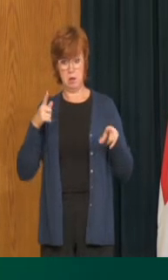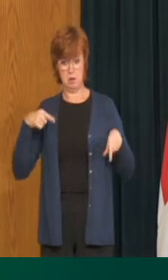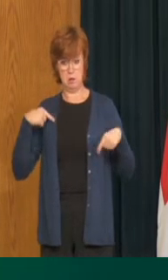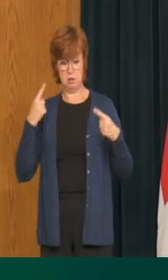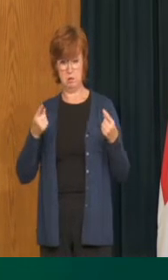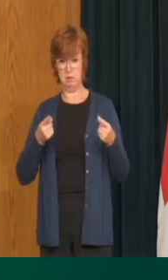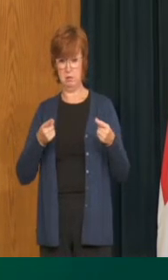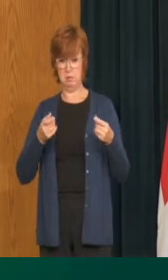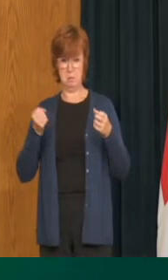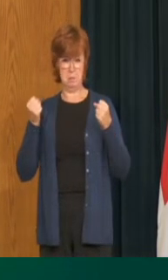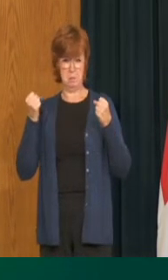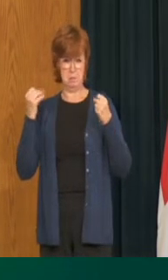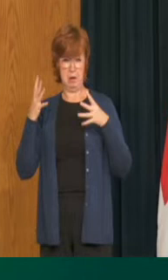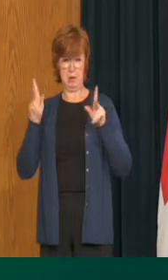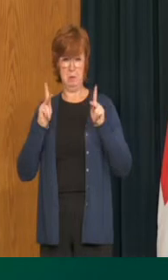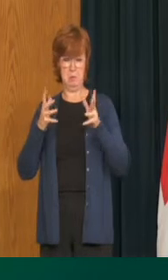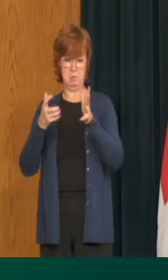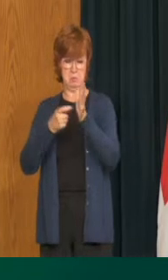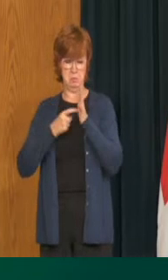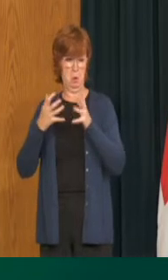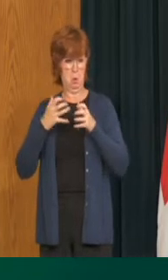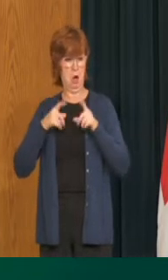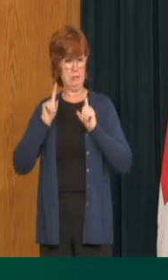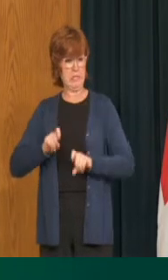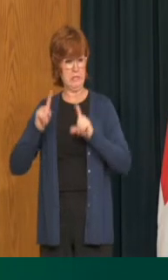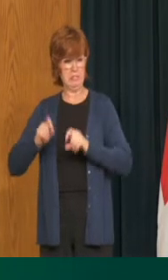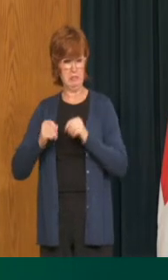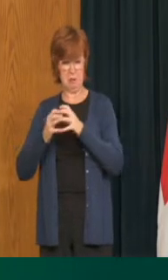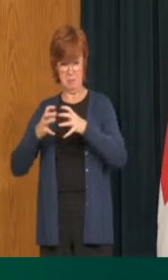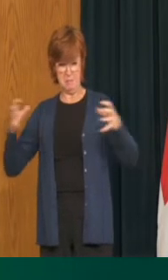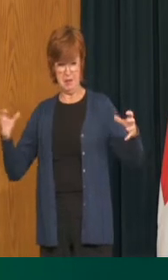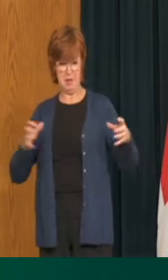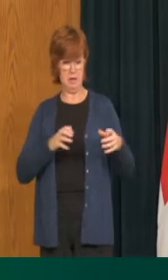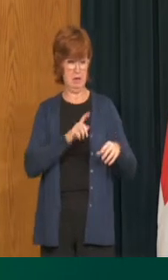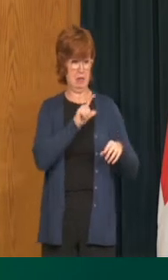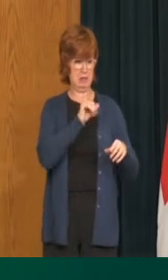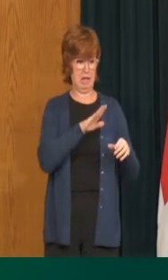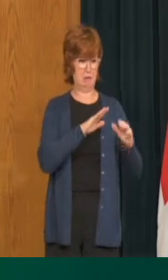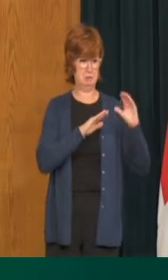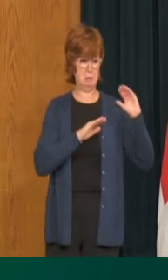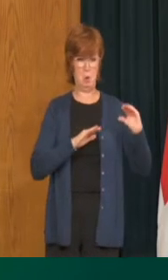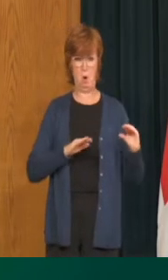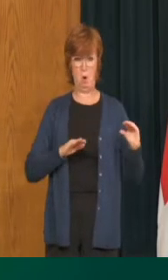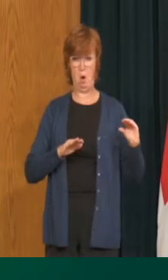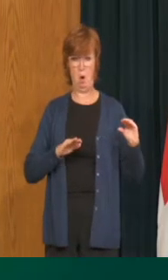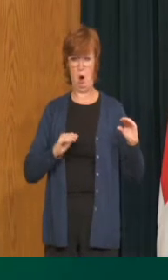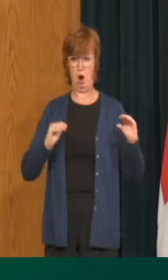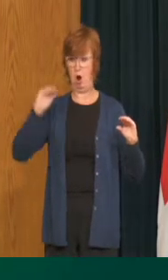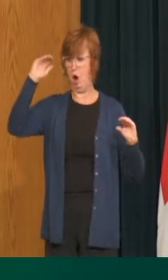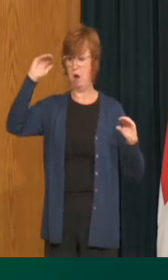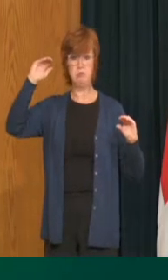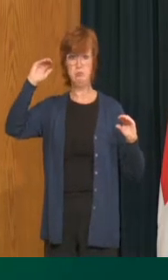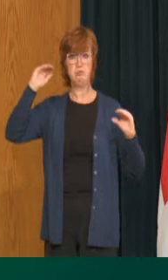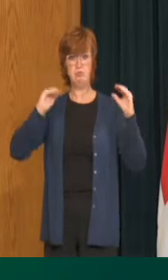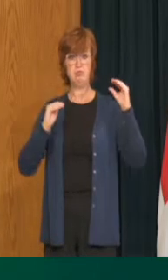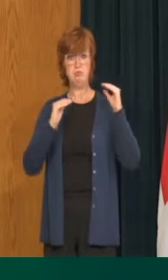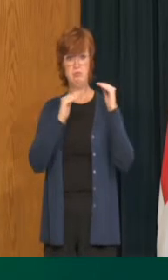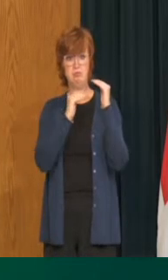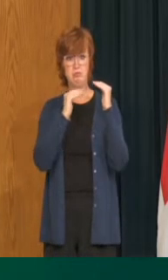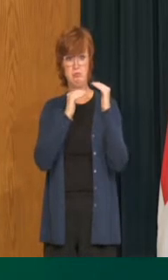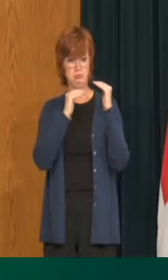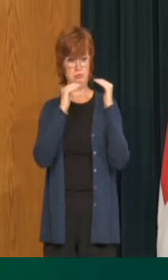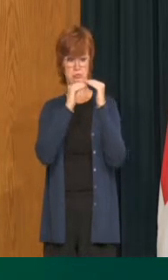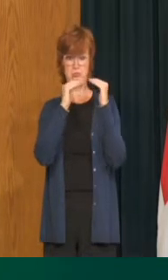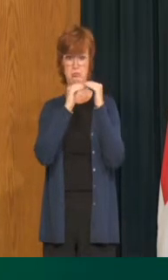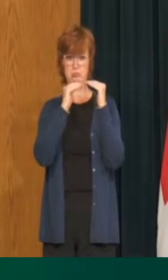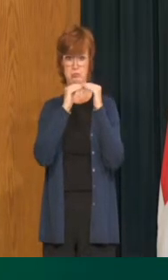capacity to test here in the province, and we don't foresee that in the future, and that's why we're planning to continue to increase our testing capacity as we have the last a number of days